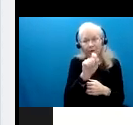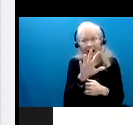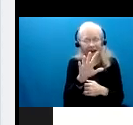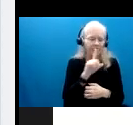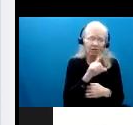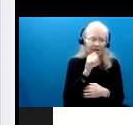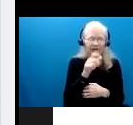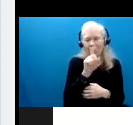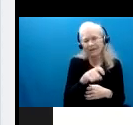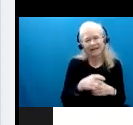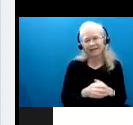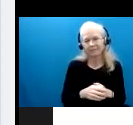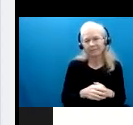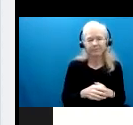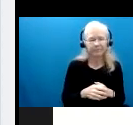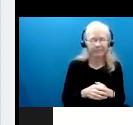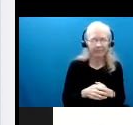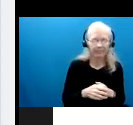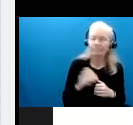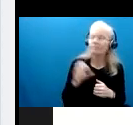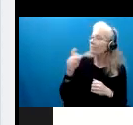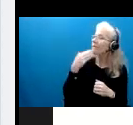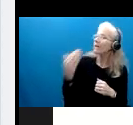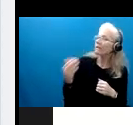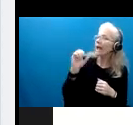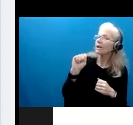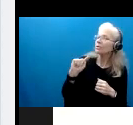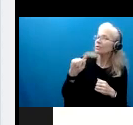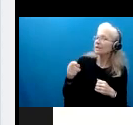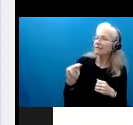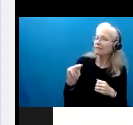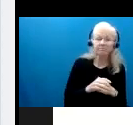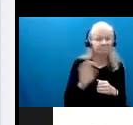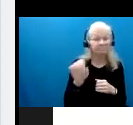Okay. Thank you, Stephen. Anyone else?